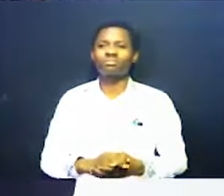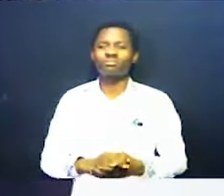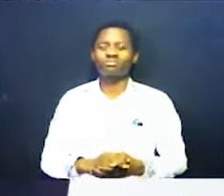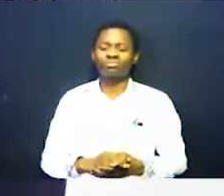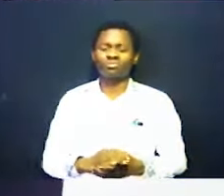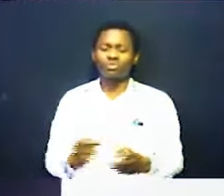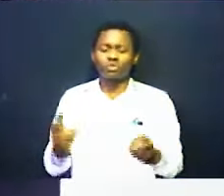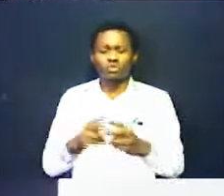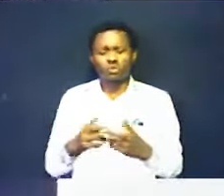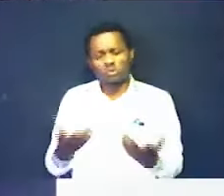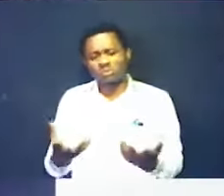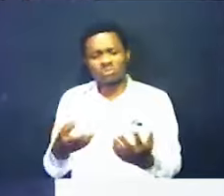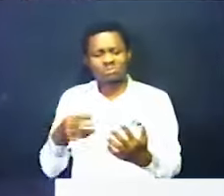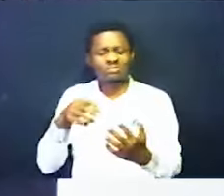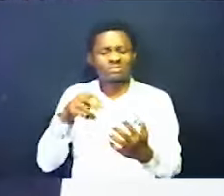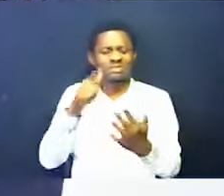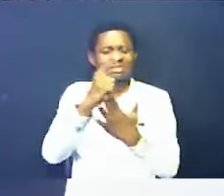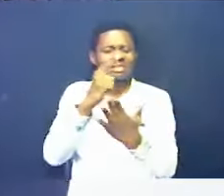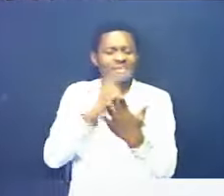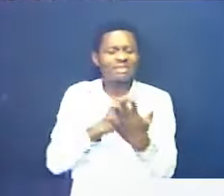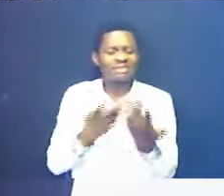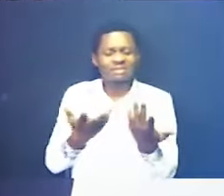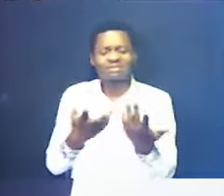the lessons from Hebrews